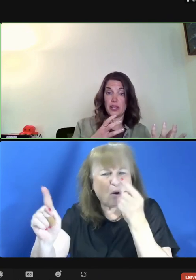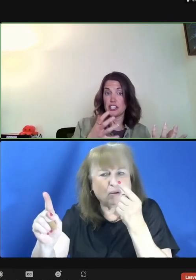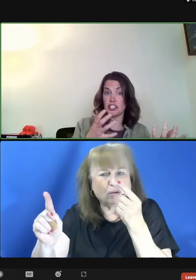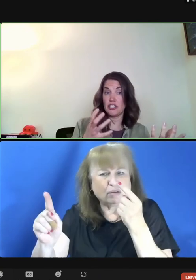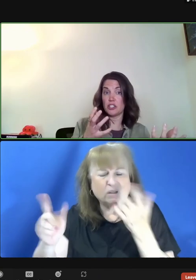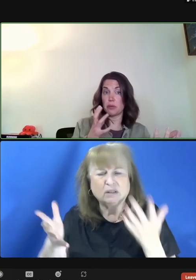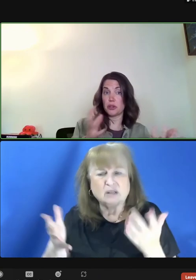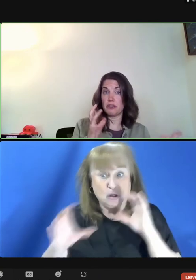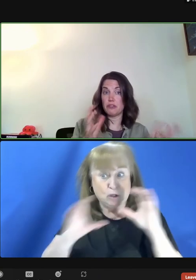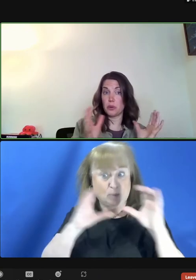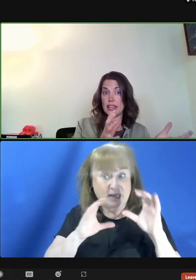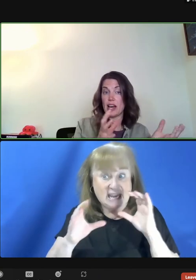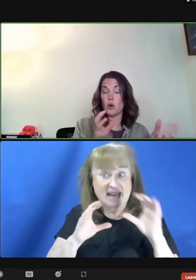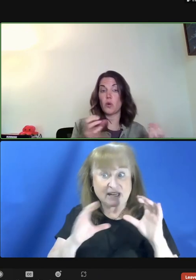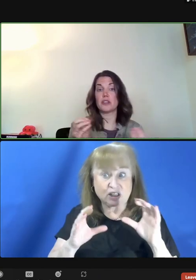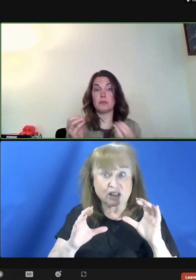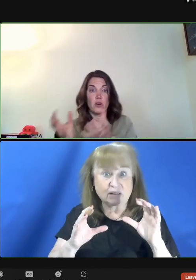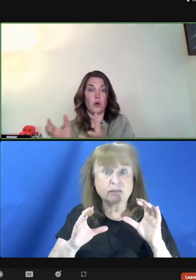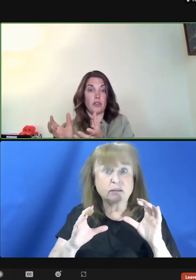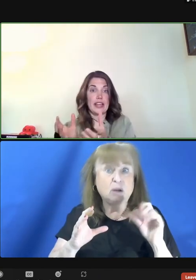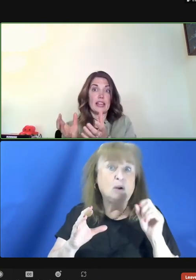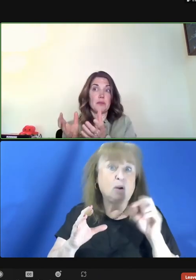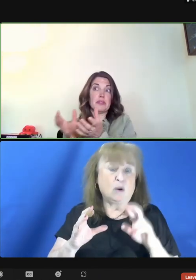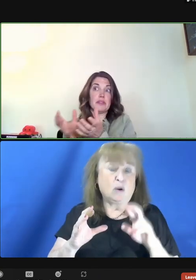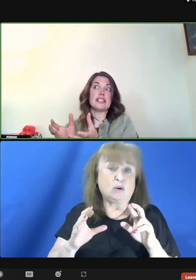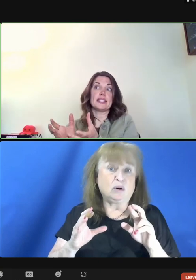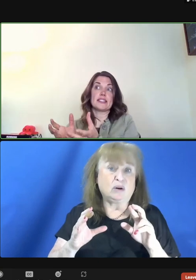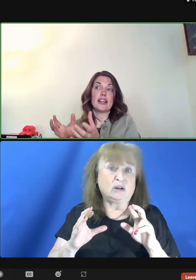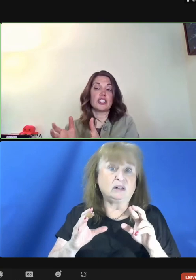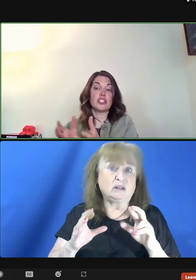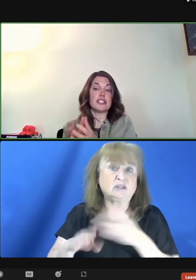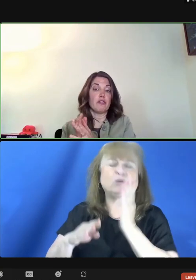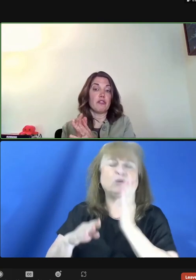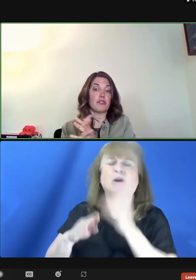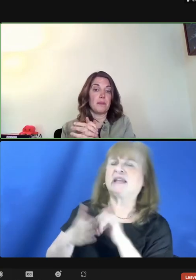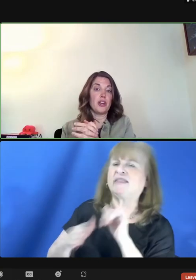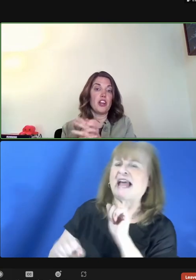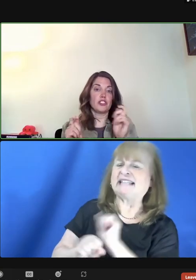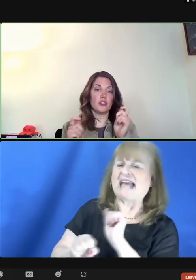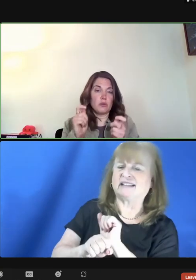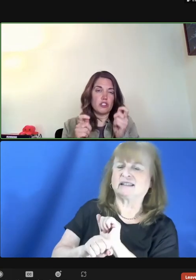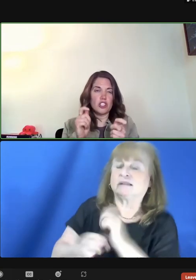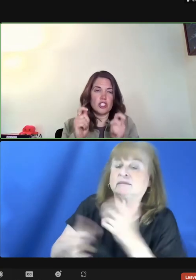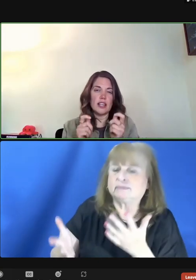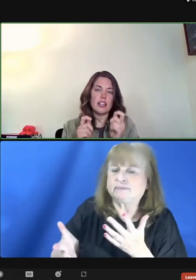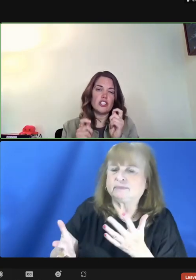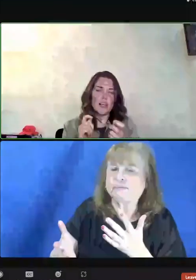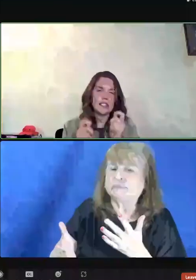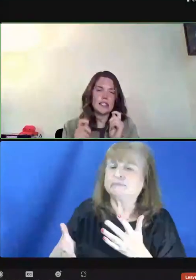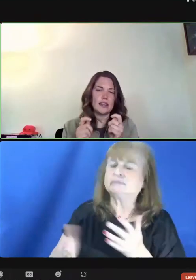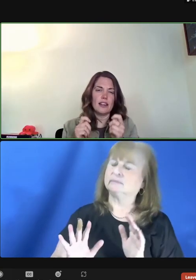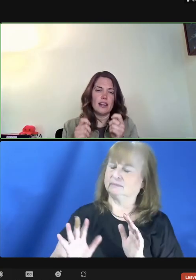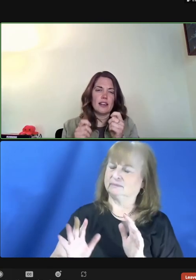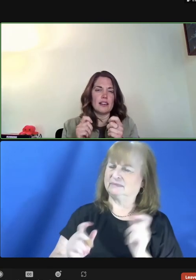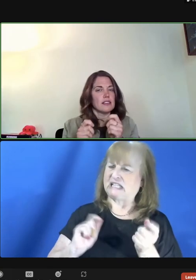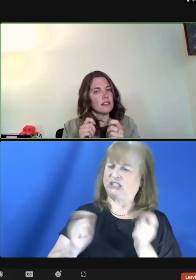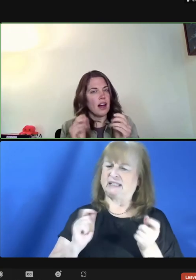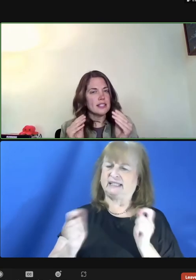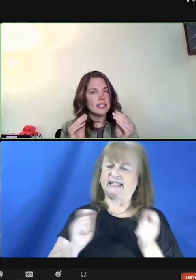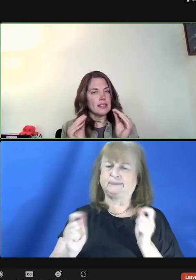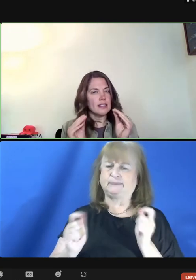goal some communication, so I'm going to reinforce that? Or is my goal that they complete the task that I initially set out for them? So just